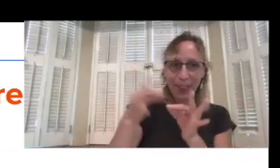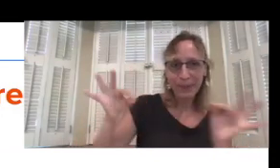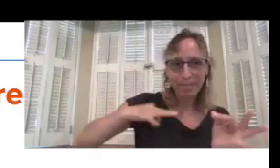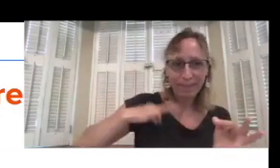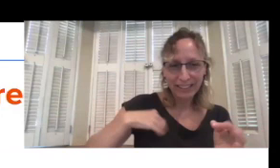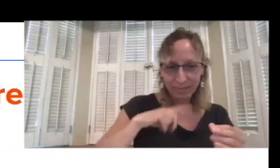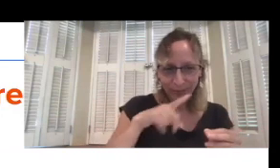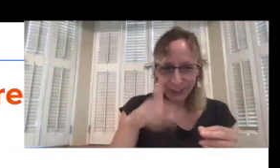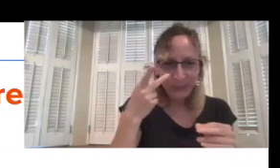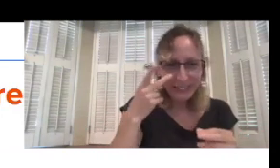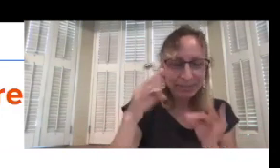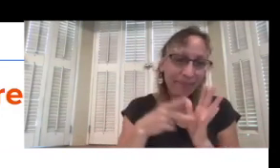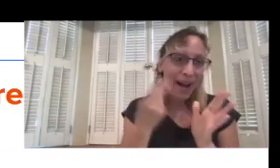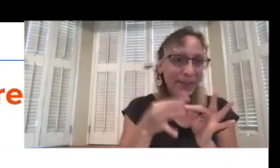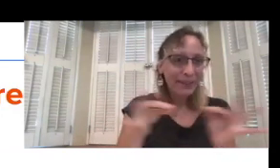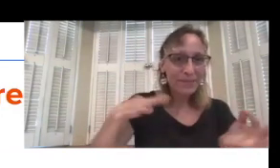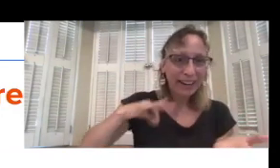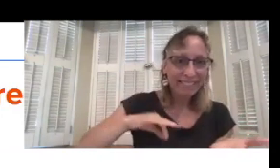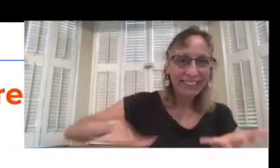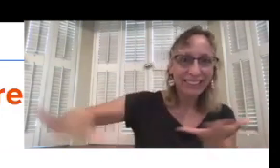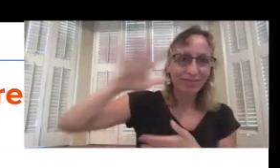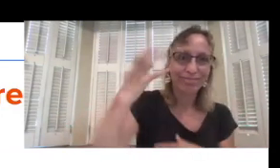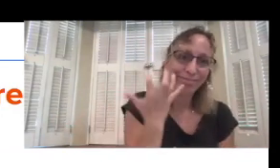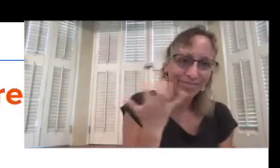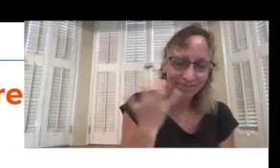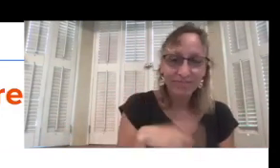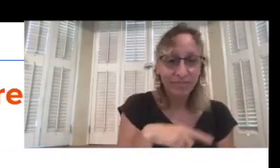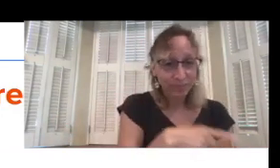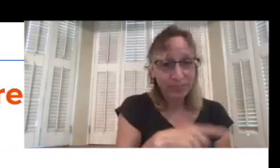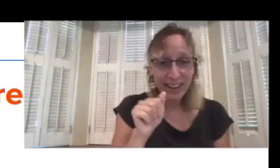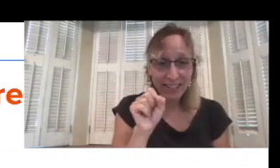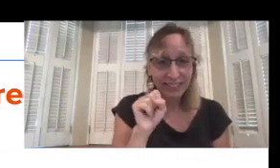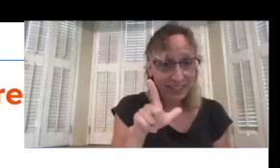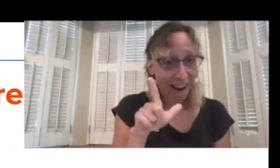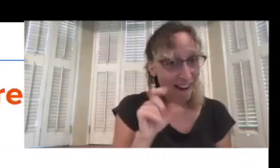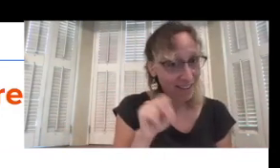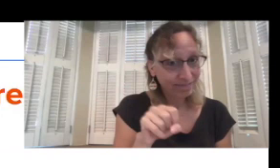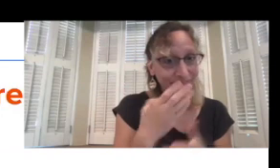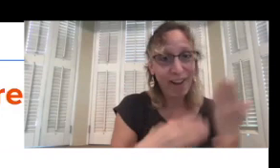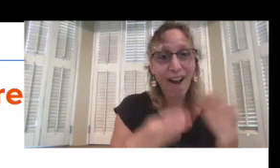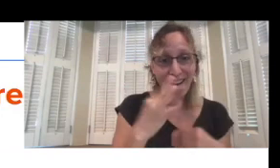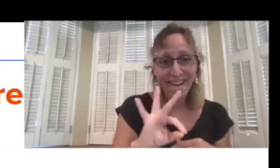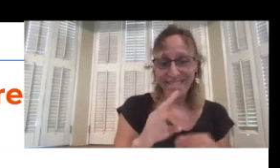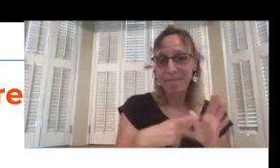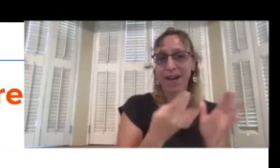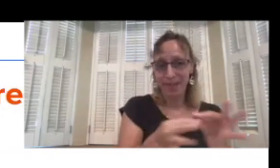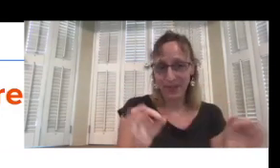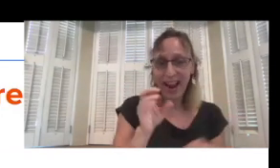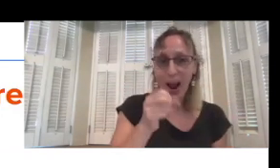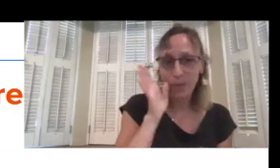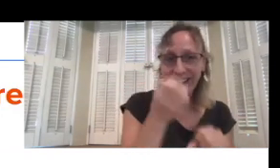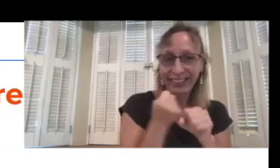Just like there are benefits to children who speak more than one language, there are benefits to children who